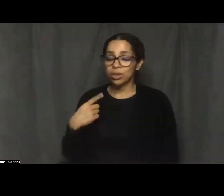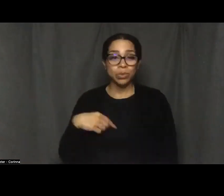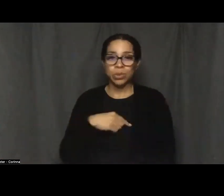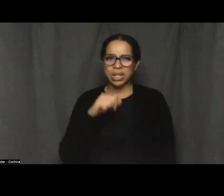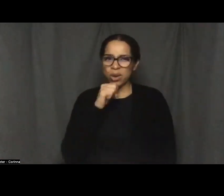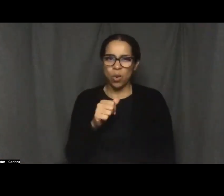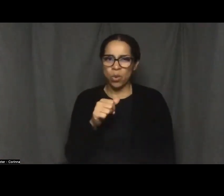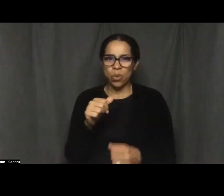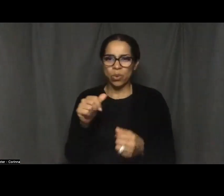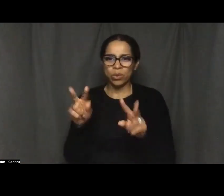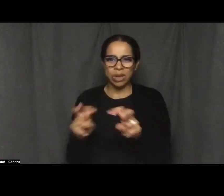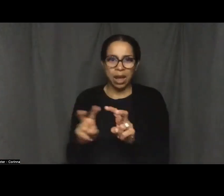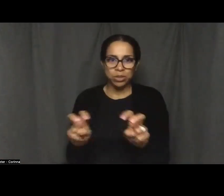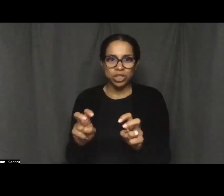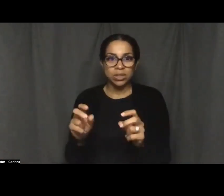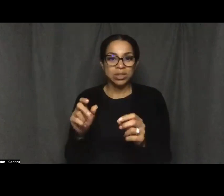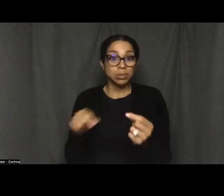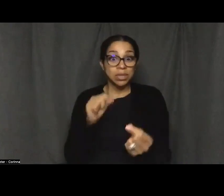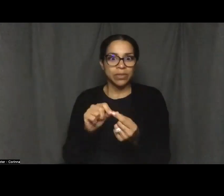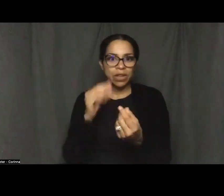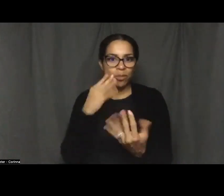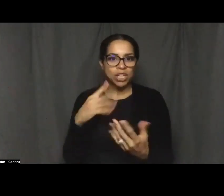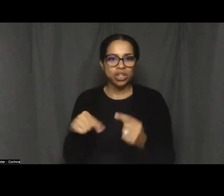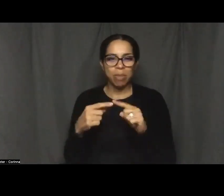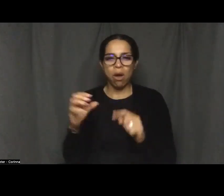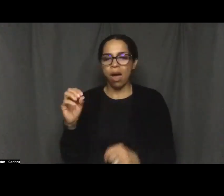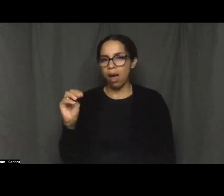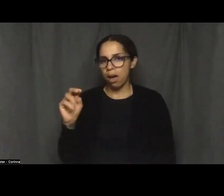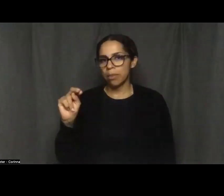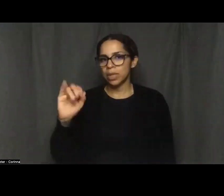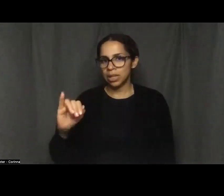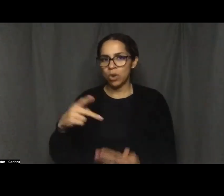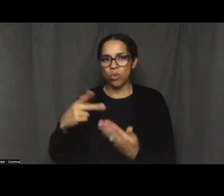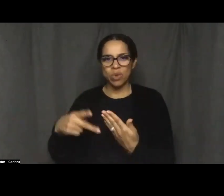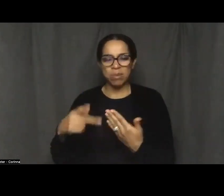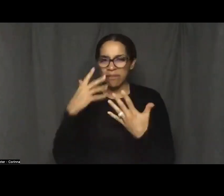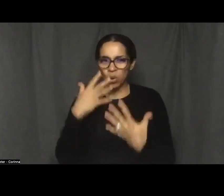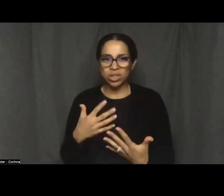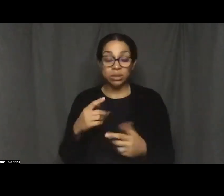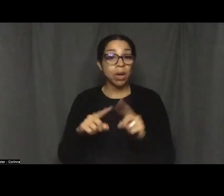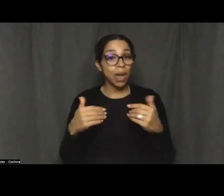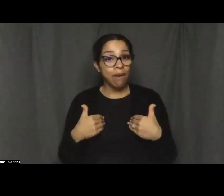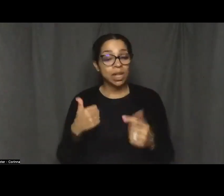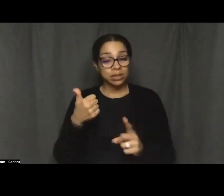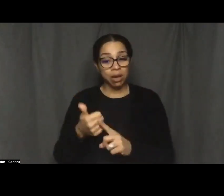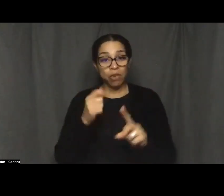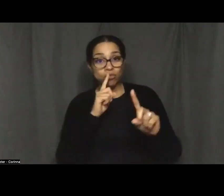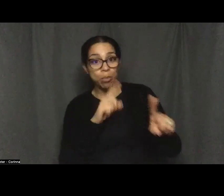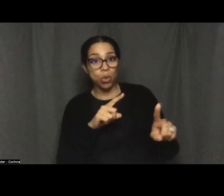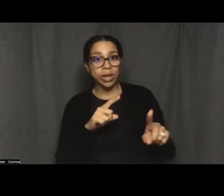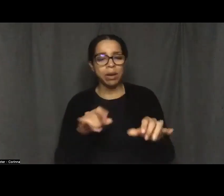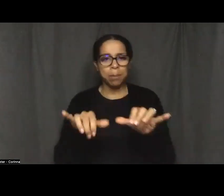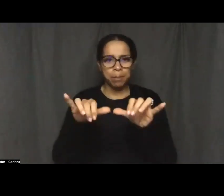the Omni-Salud program, unfortunately, but we do have a self-reported metric about what other type